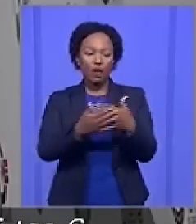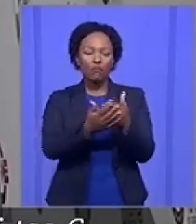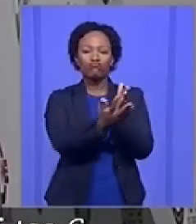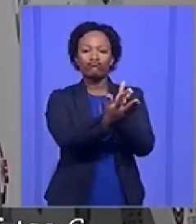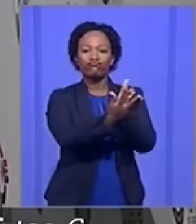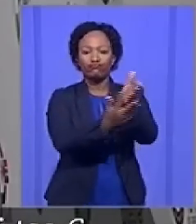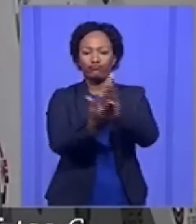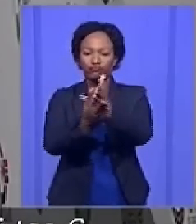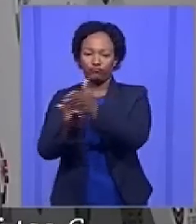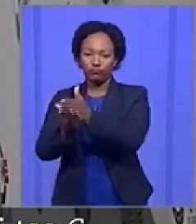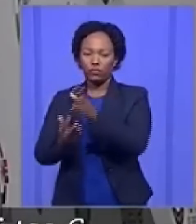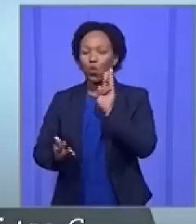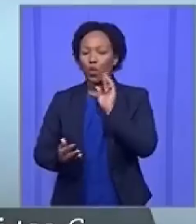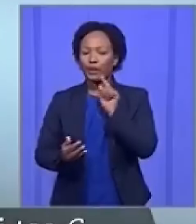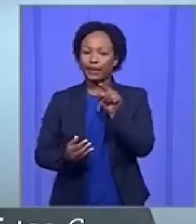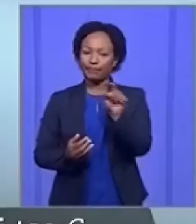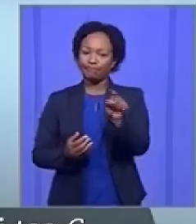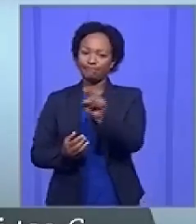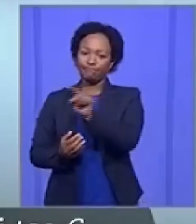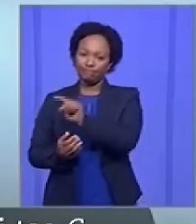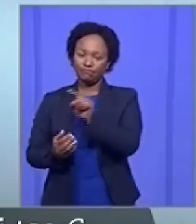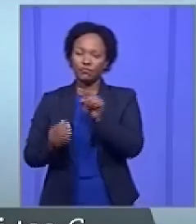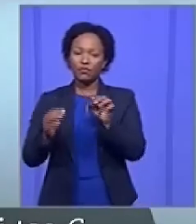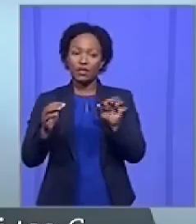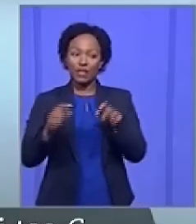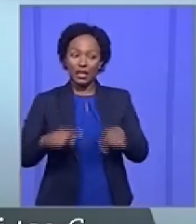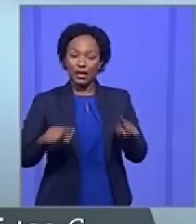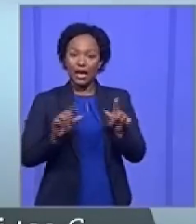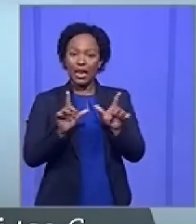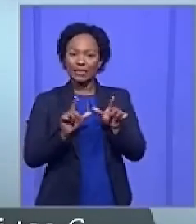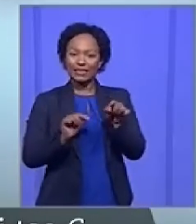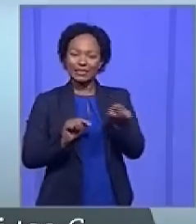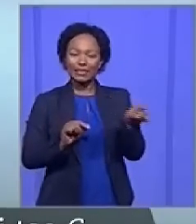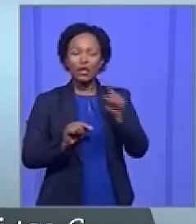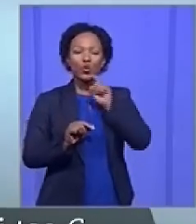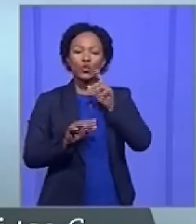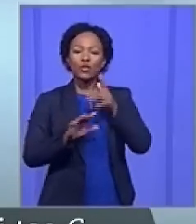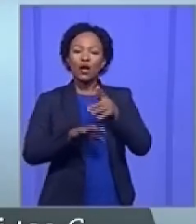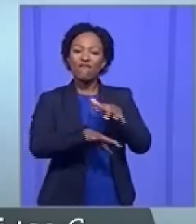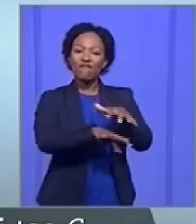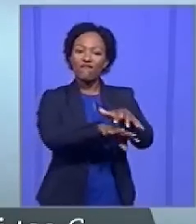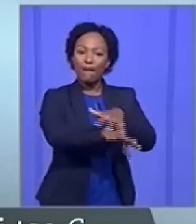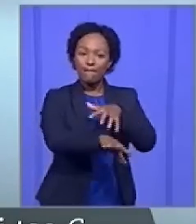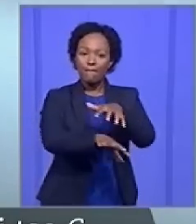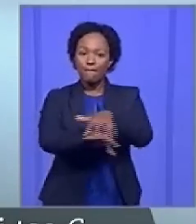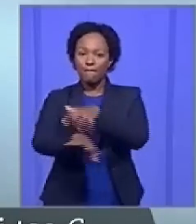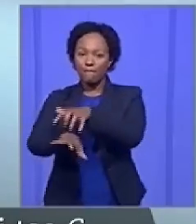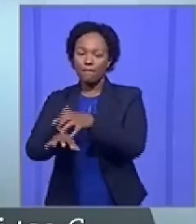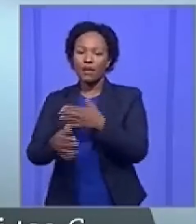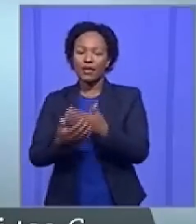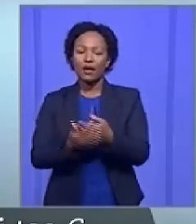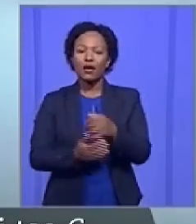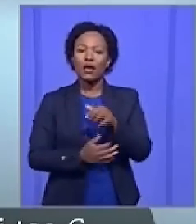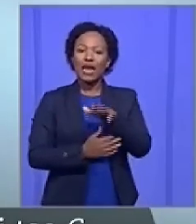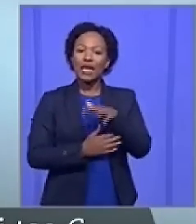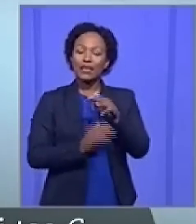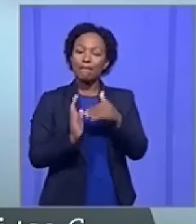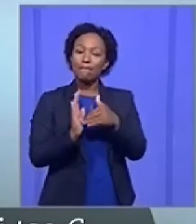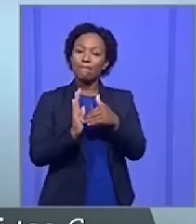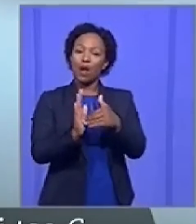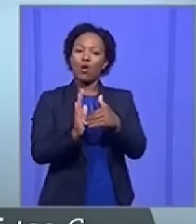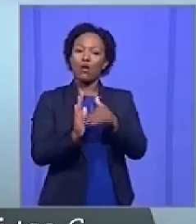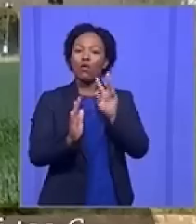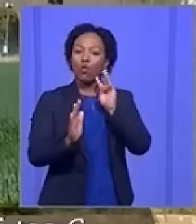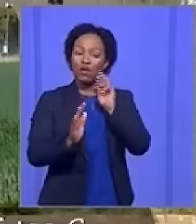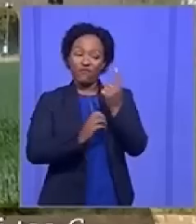Our estimation is that the licensed users, the licensed farmers, abstract about 19 million cubic meters per